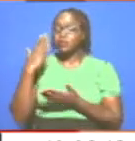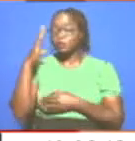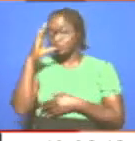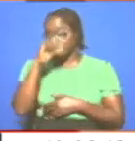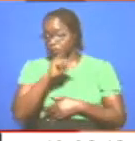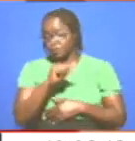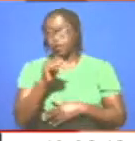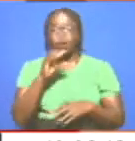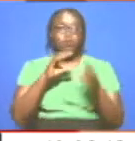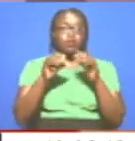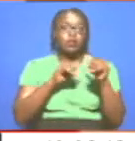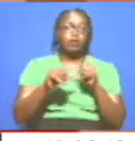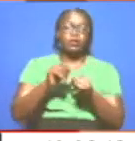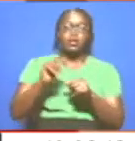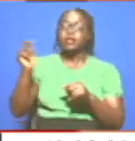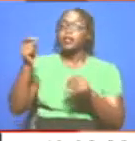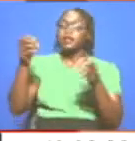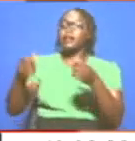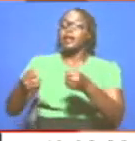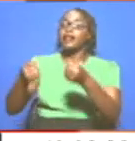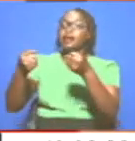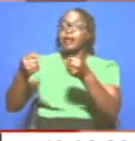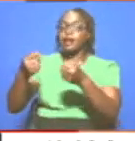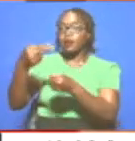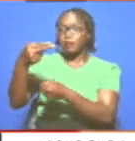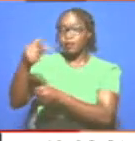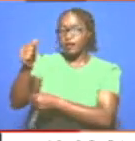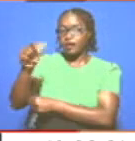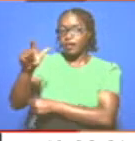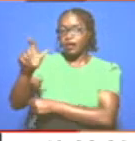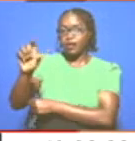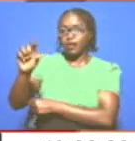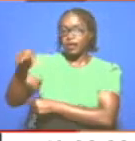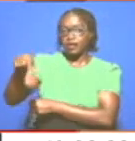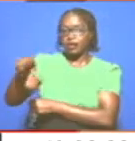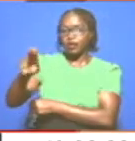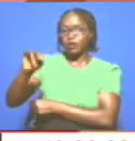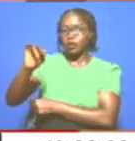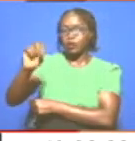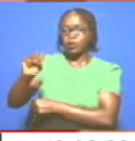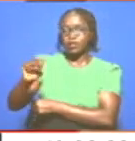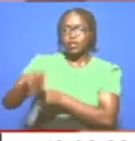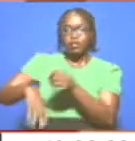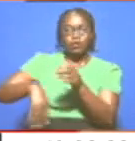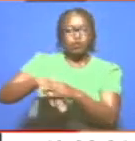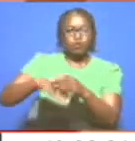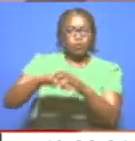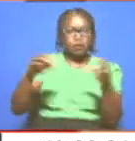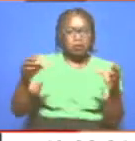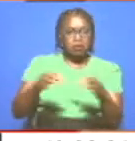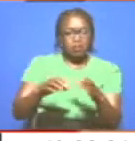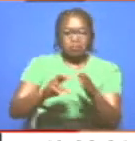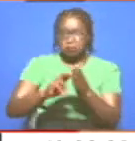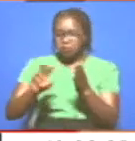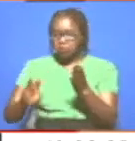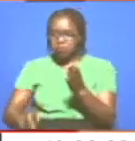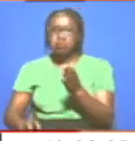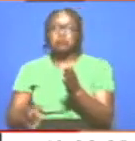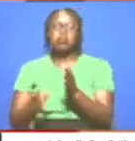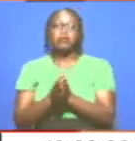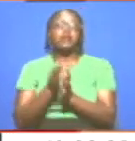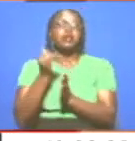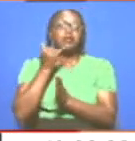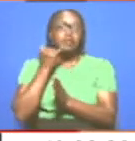conversation about the Kenya Cup, that Kenya Harlequin Football Club could be relegated. We focus so much on Nakuru, Homeboys, Nondis, and